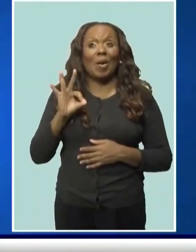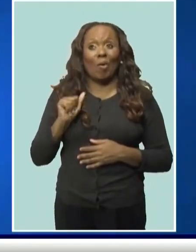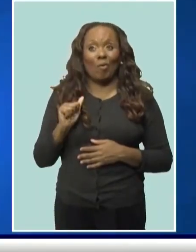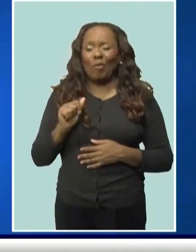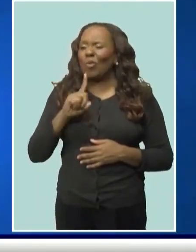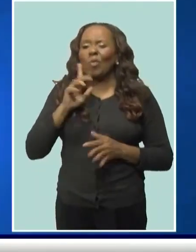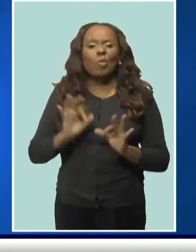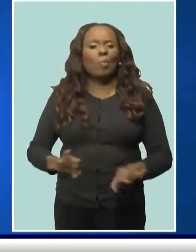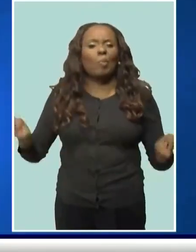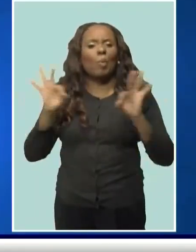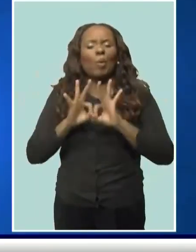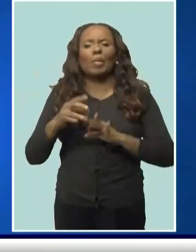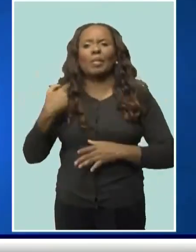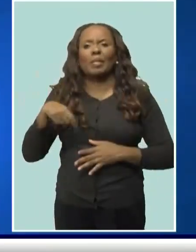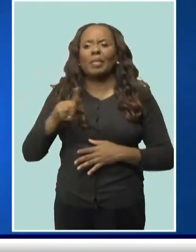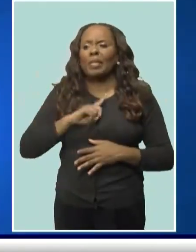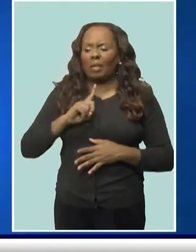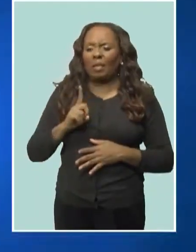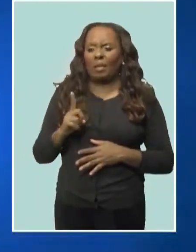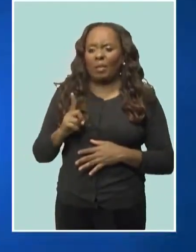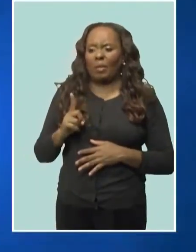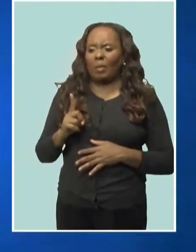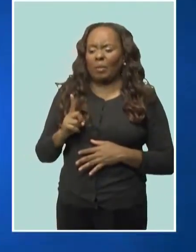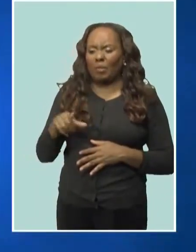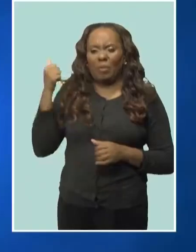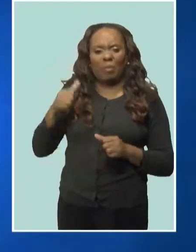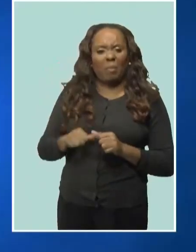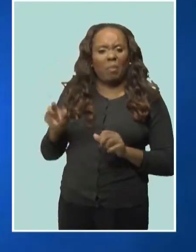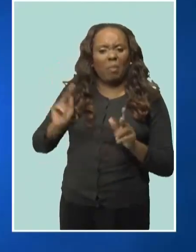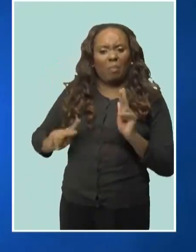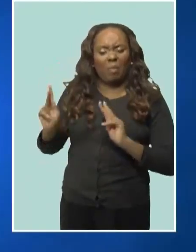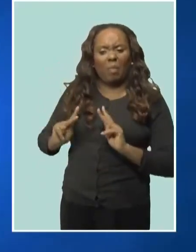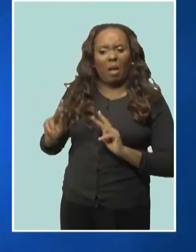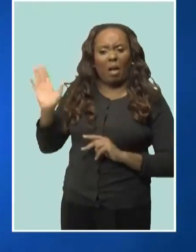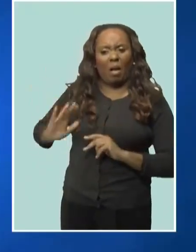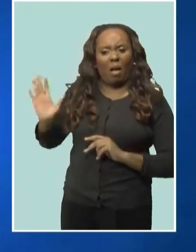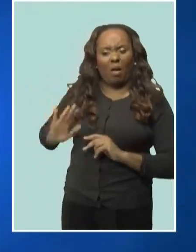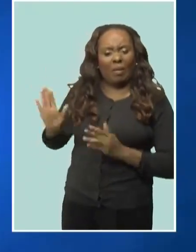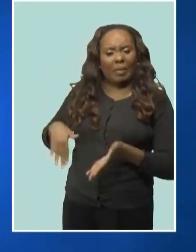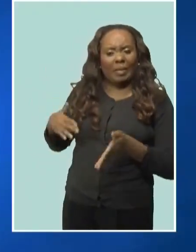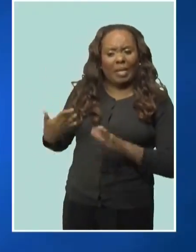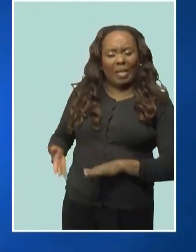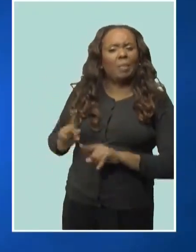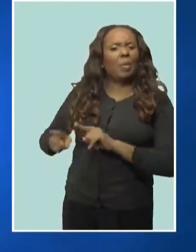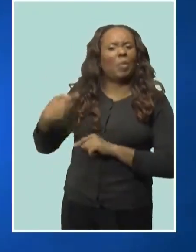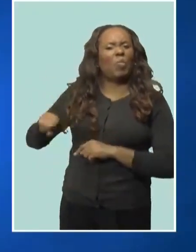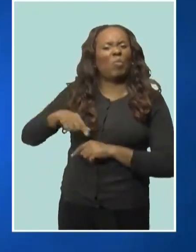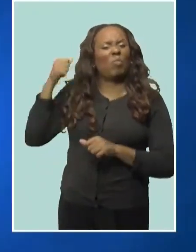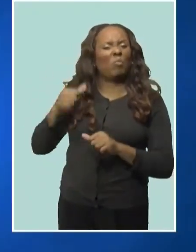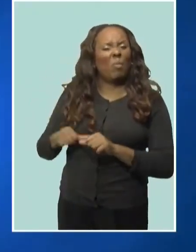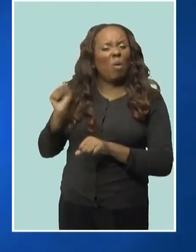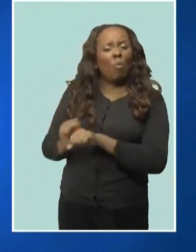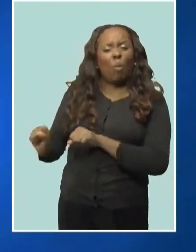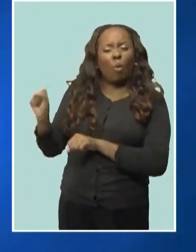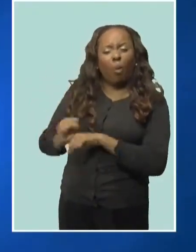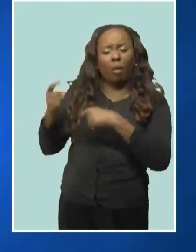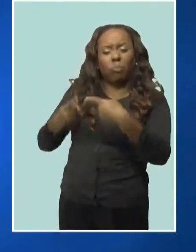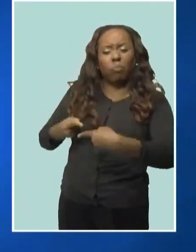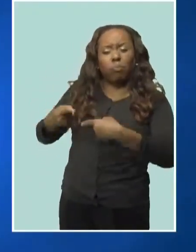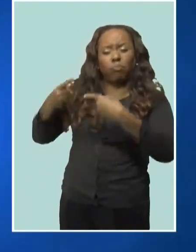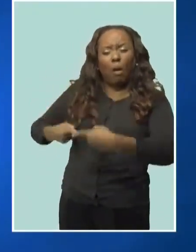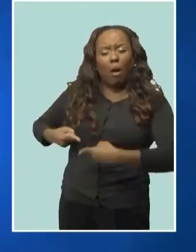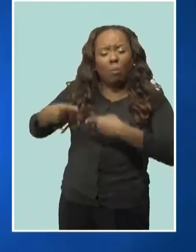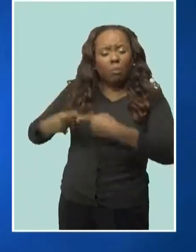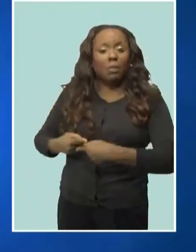us in this very difficult and challenging period of the world today. But that we remember that if it